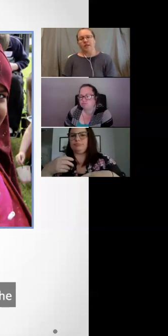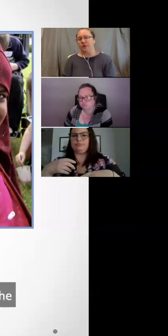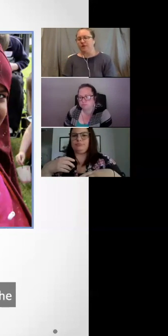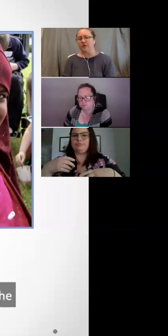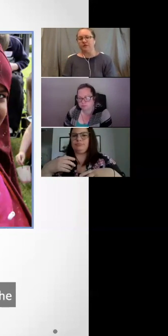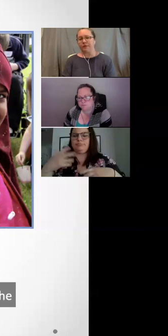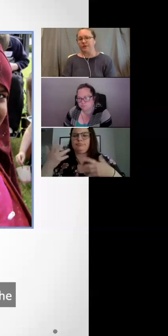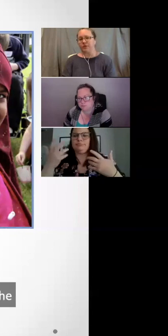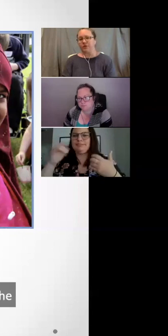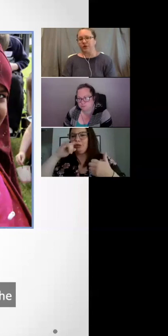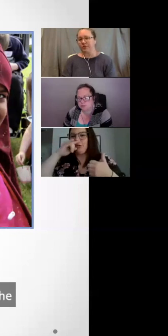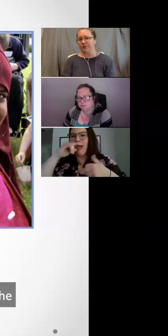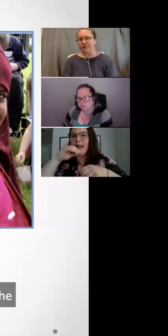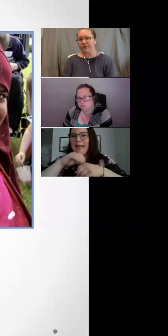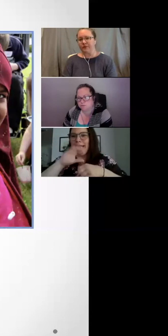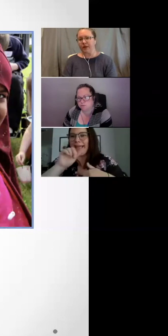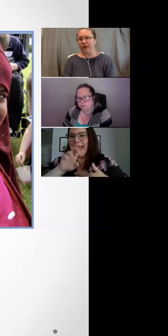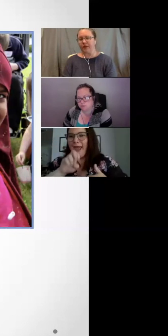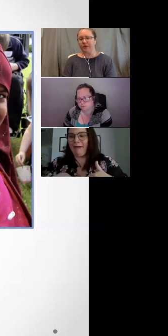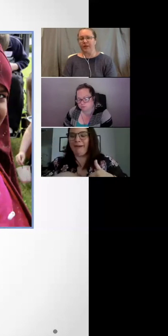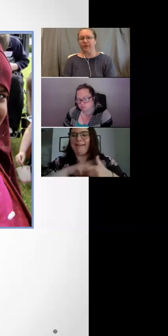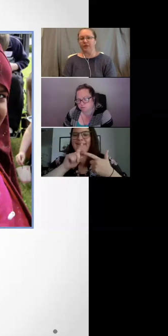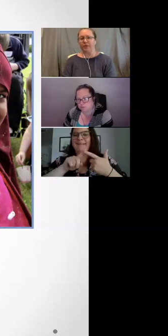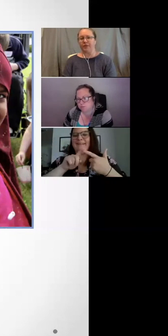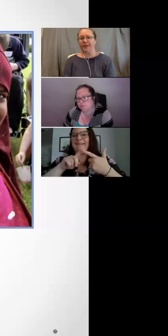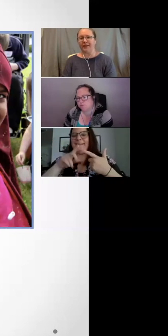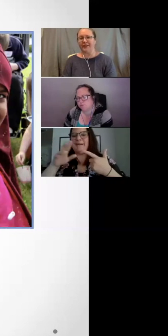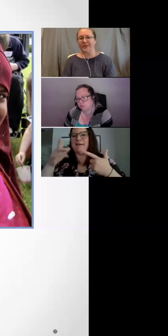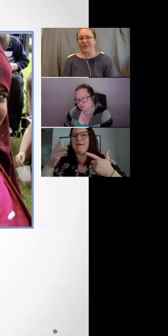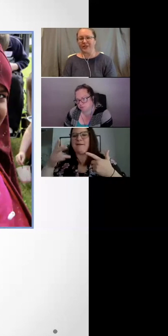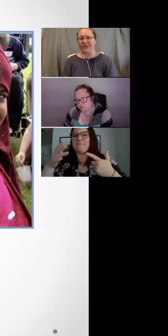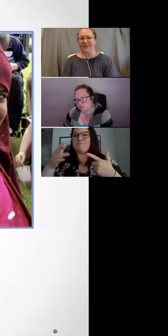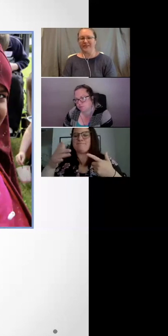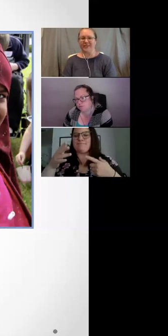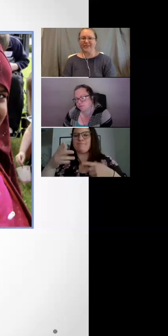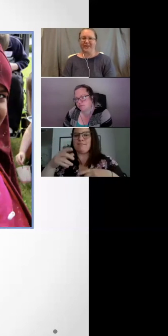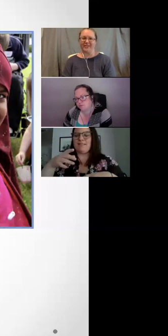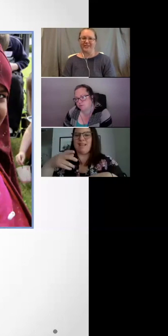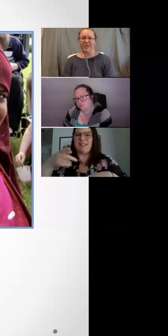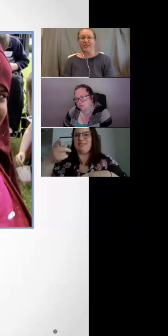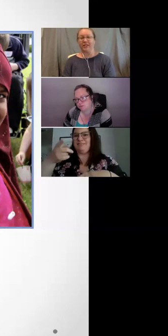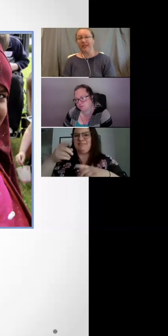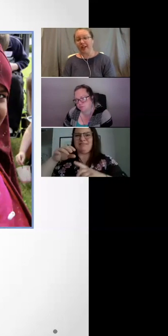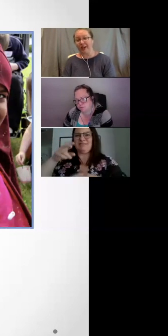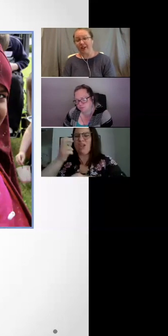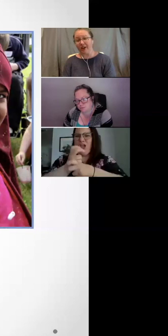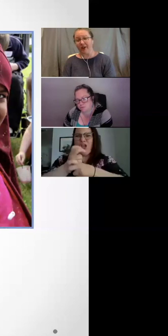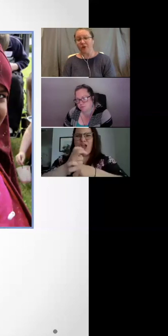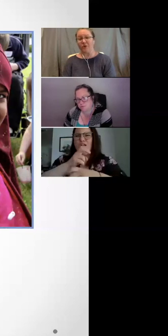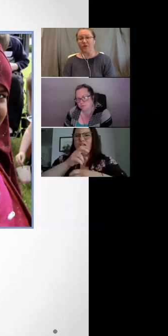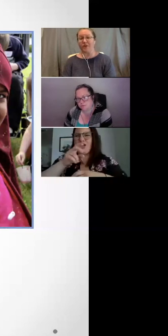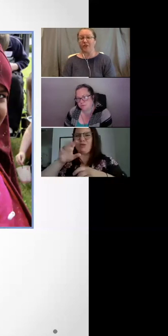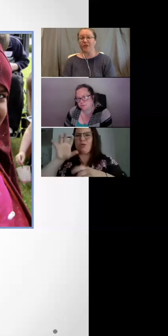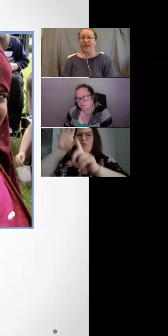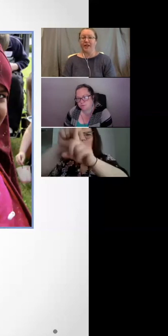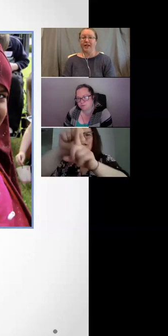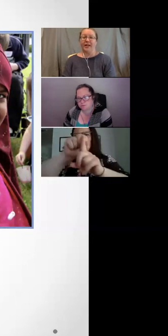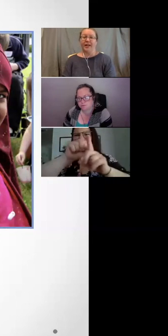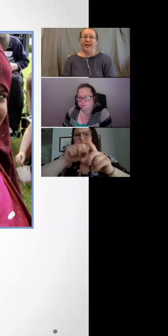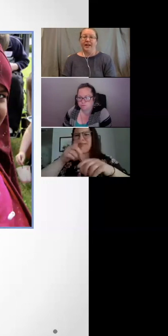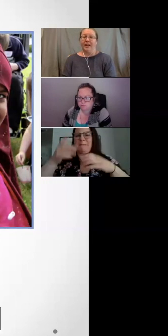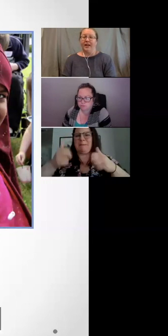Again, it depends on the family situation. We can't give a blanket answer to that one, whether that is a child in care or